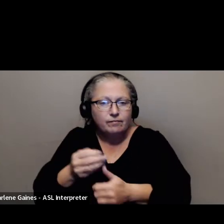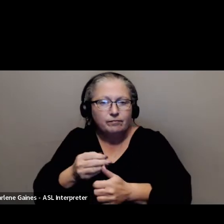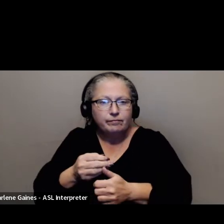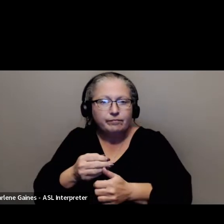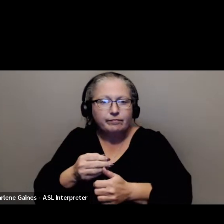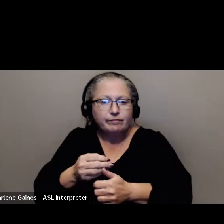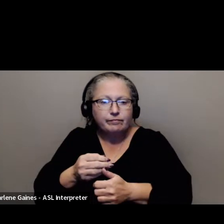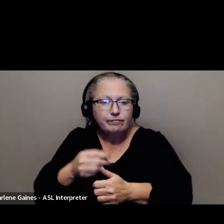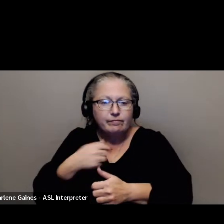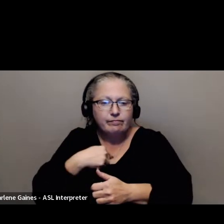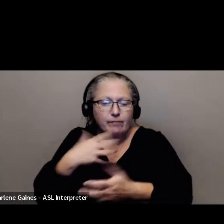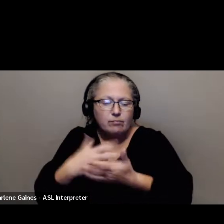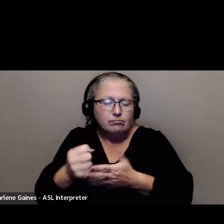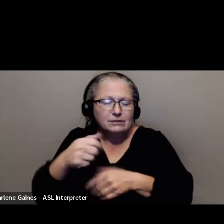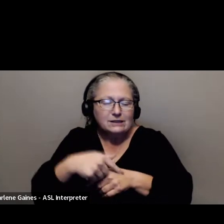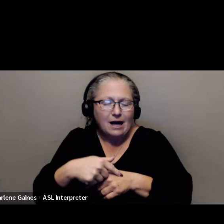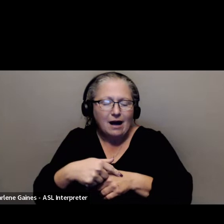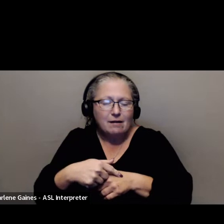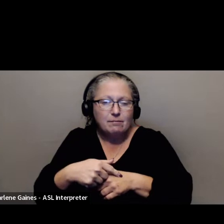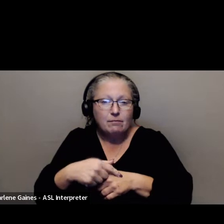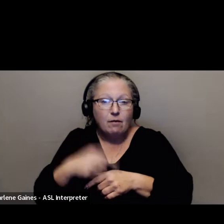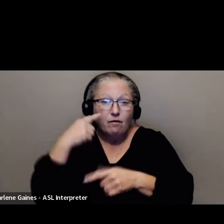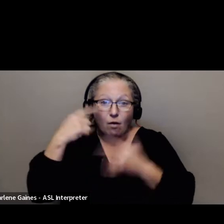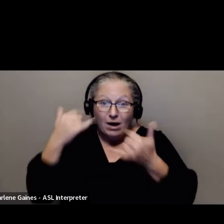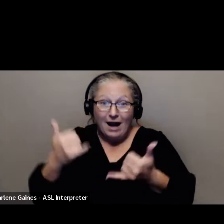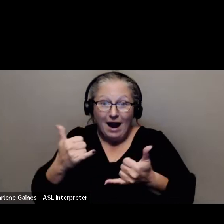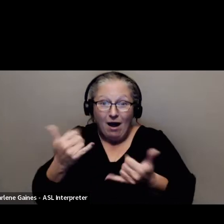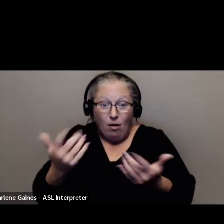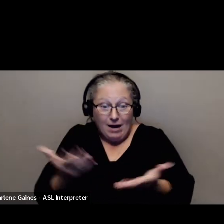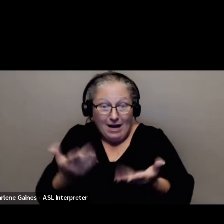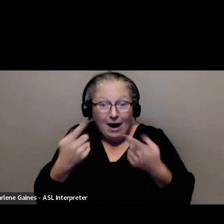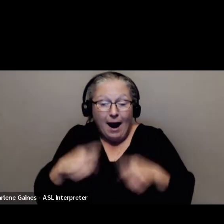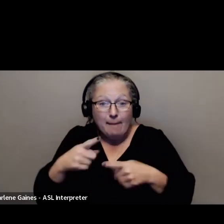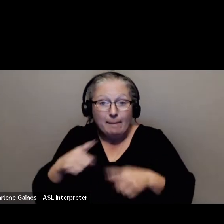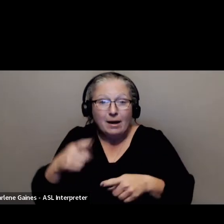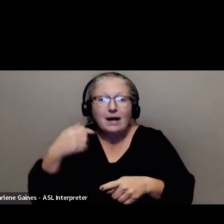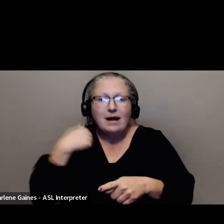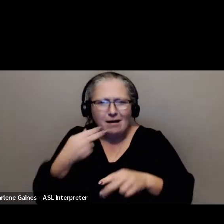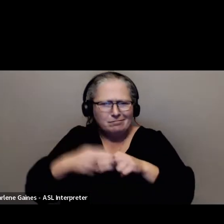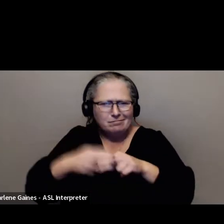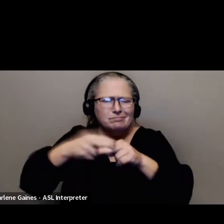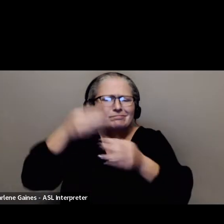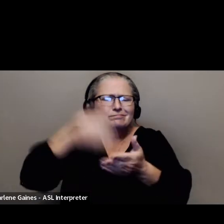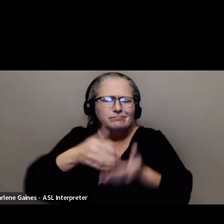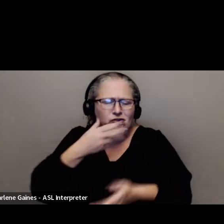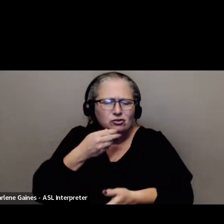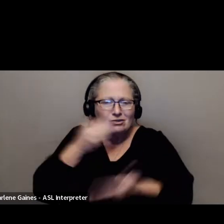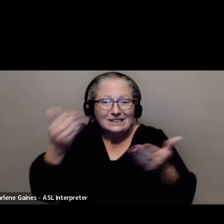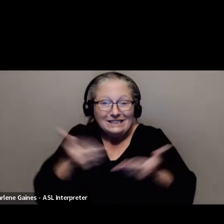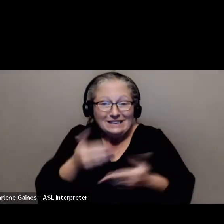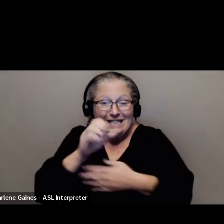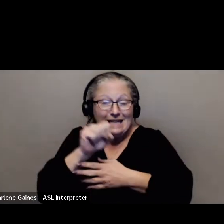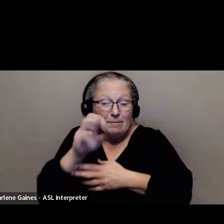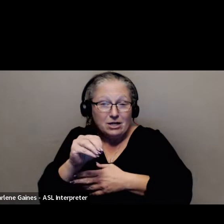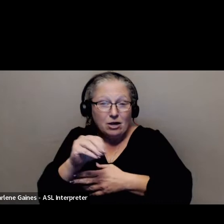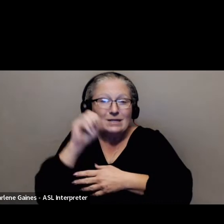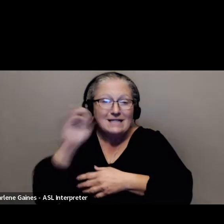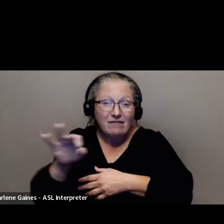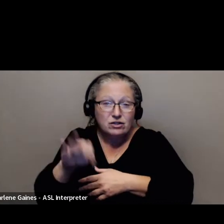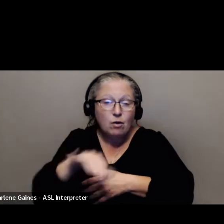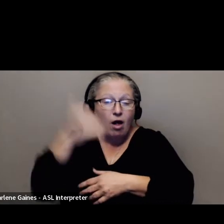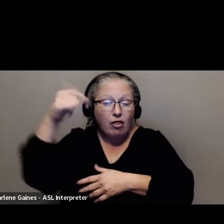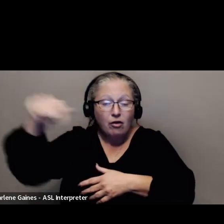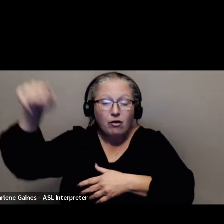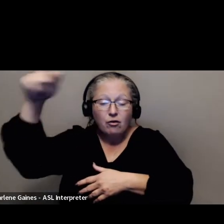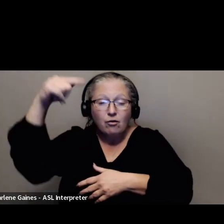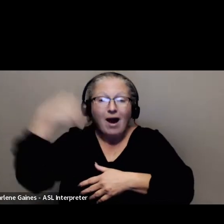running low on time, so I'm going to cut ahead. As far as what's going on at home here, there is rising anti-Semitism. Here in San Mateo, in San Francisco, and elsewhere,